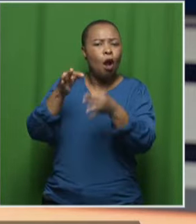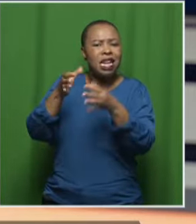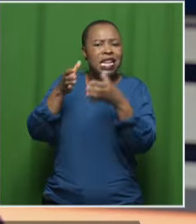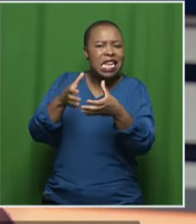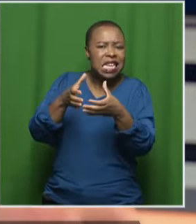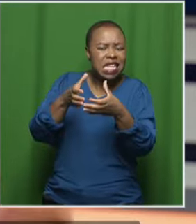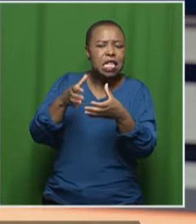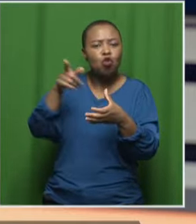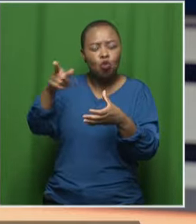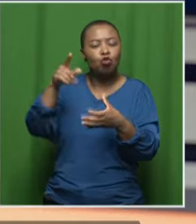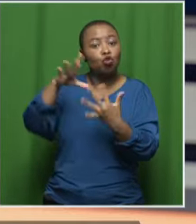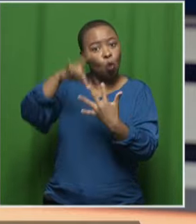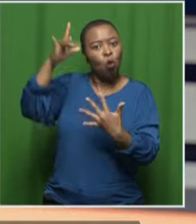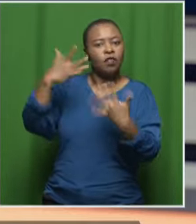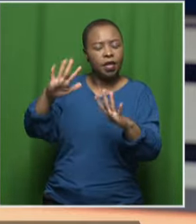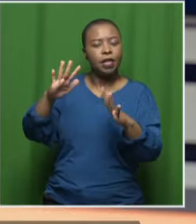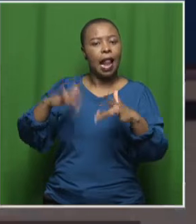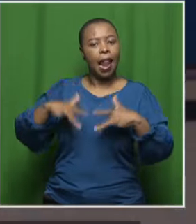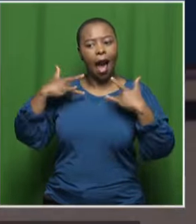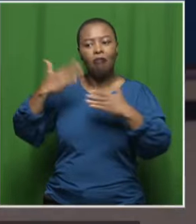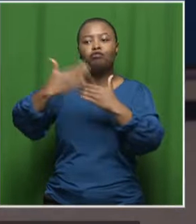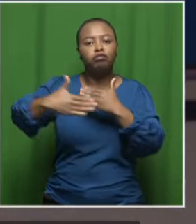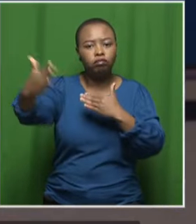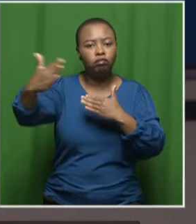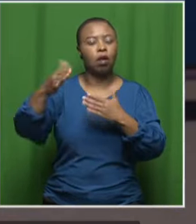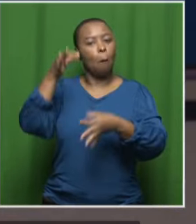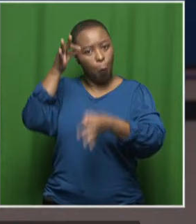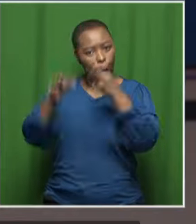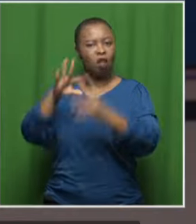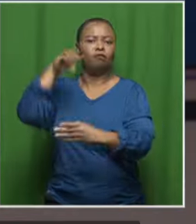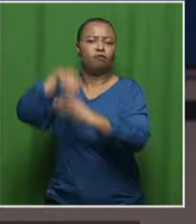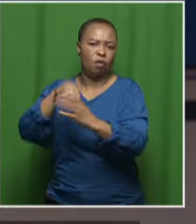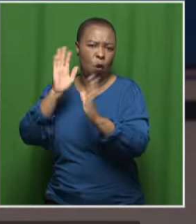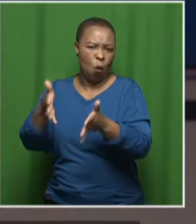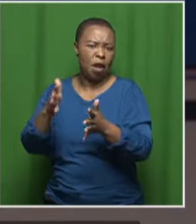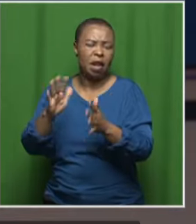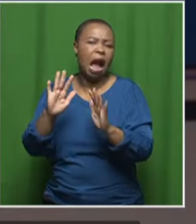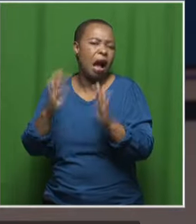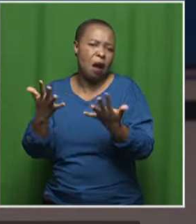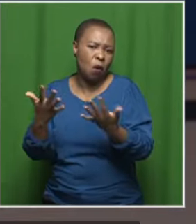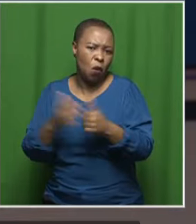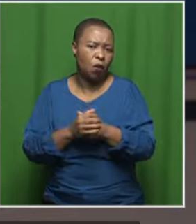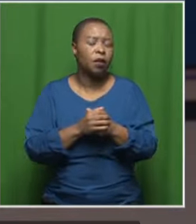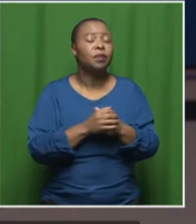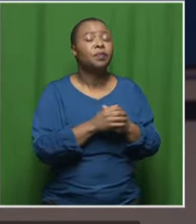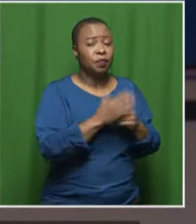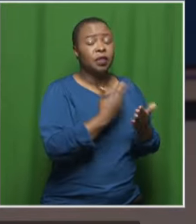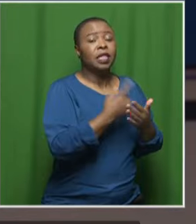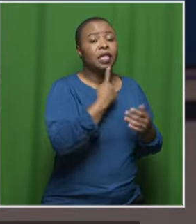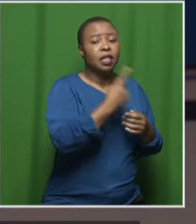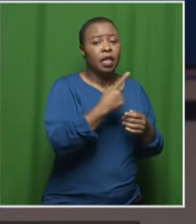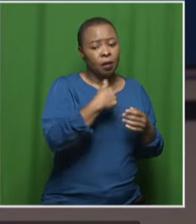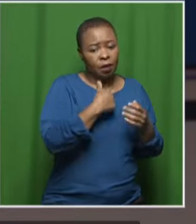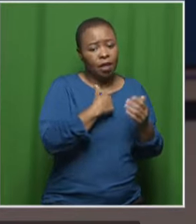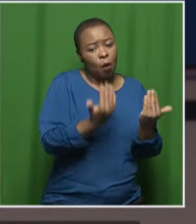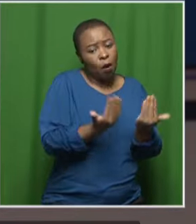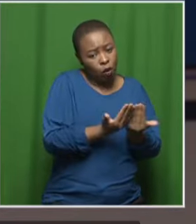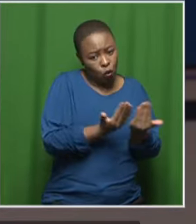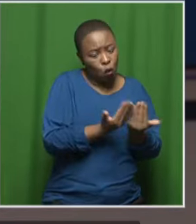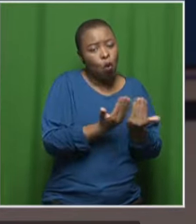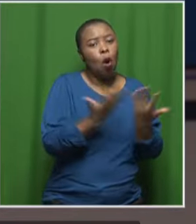politics will be your way of life moving forward. As I say, you know, I was at school at Maurice Isaacson